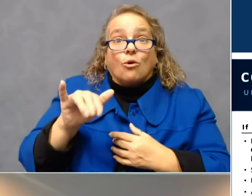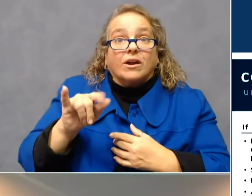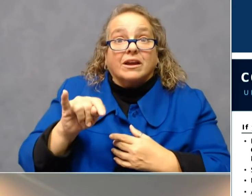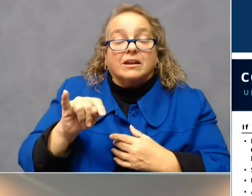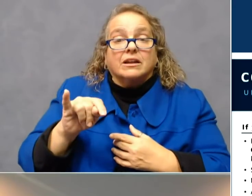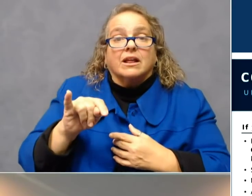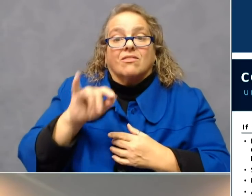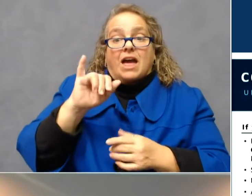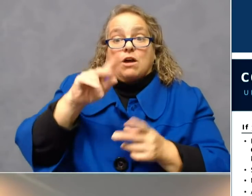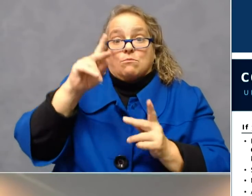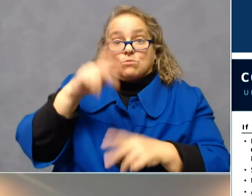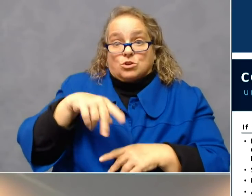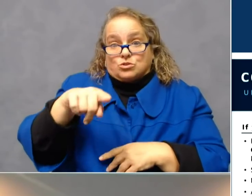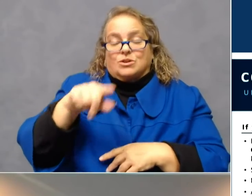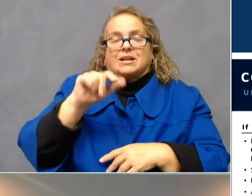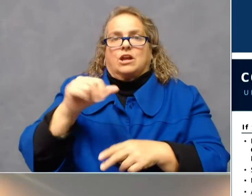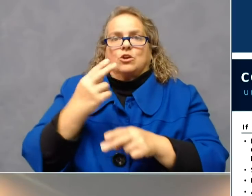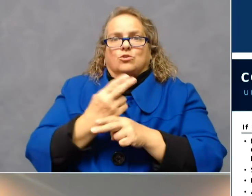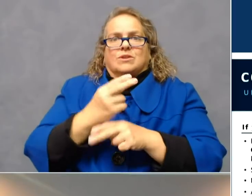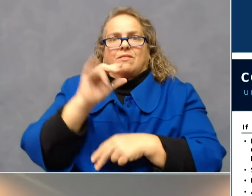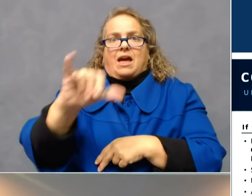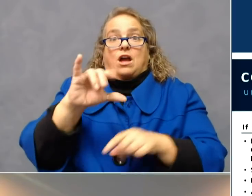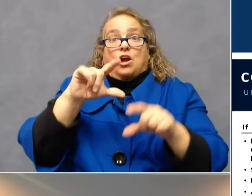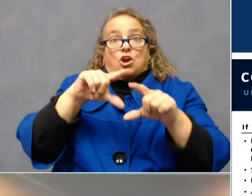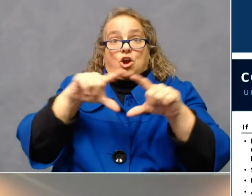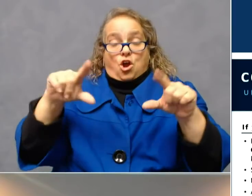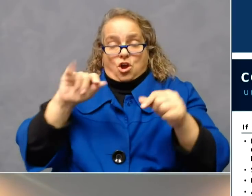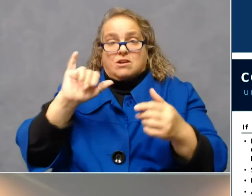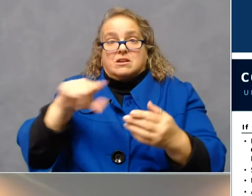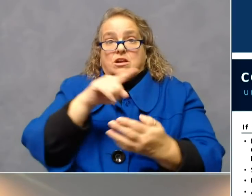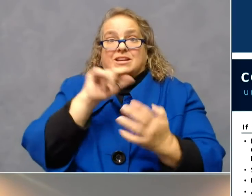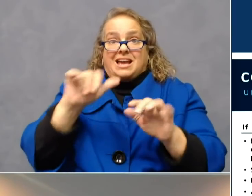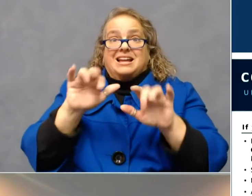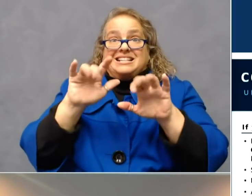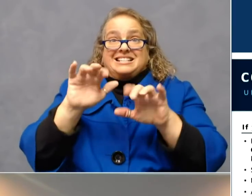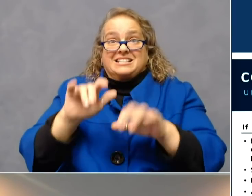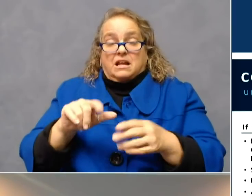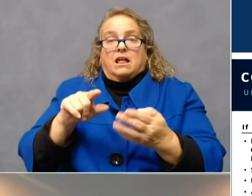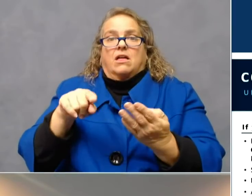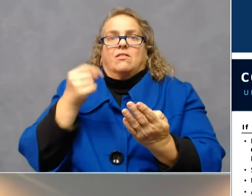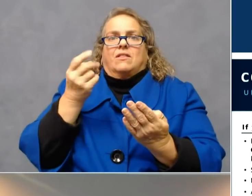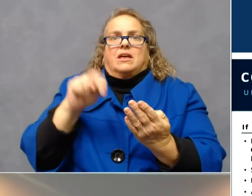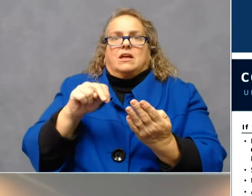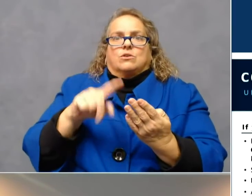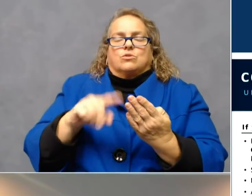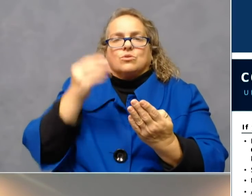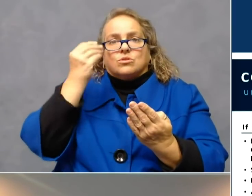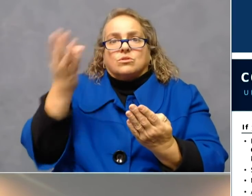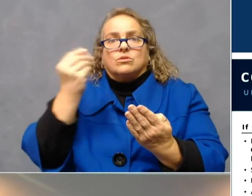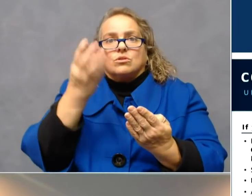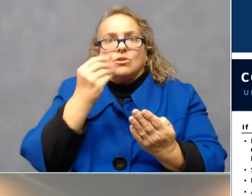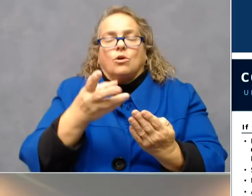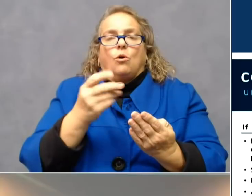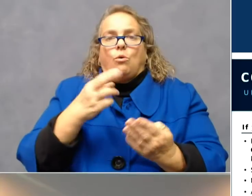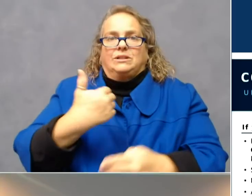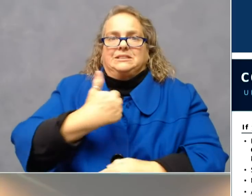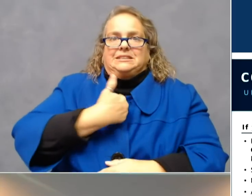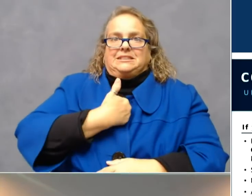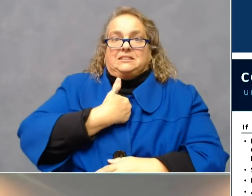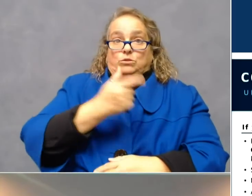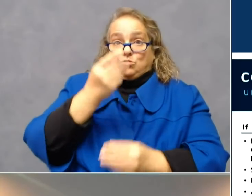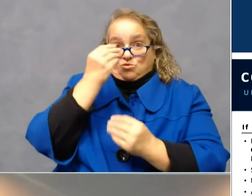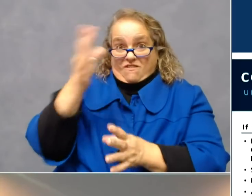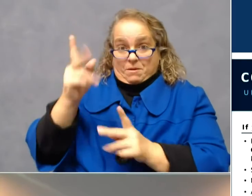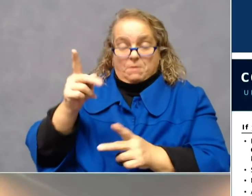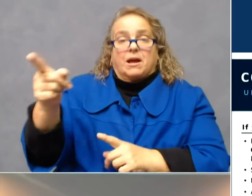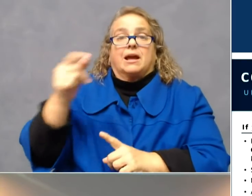card to sort of self-manage their own quarantine or self-isolation such